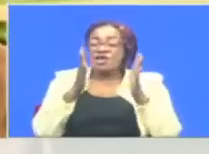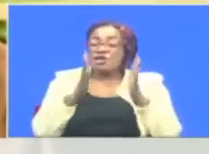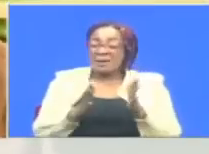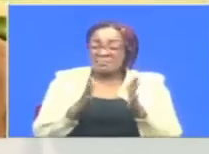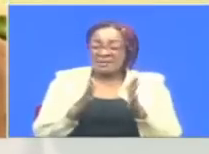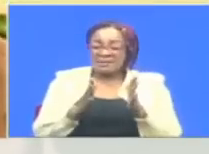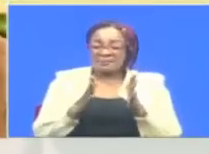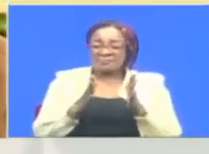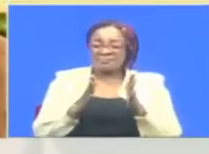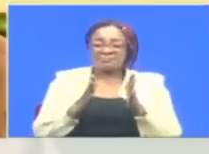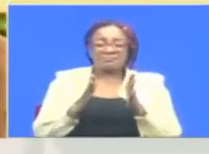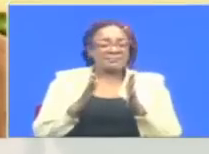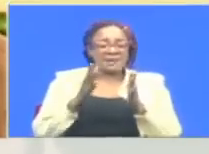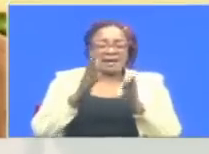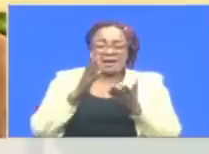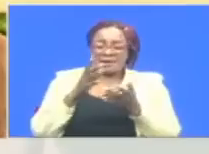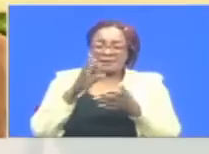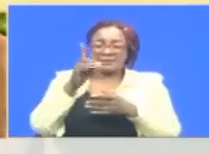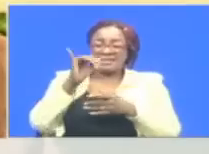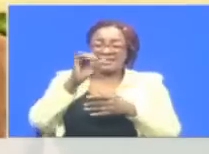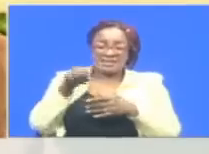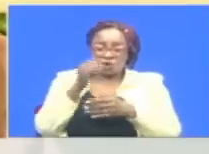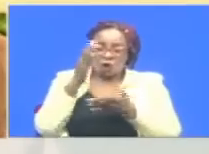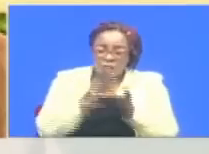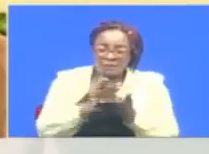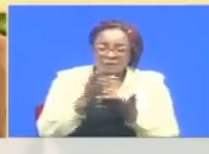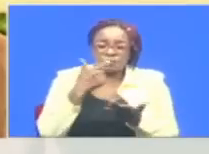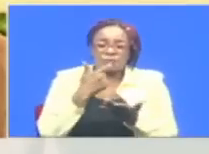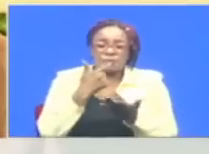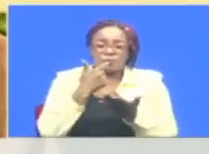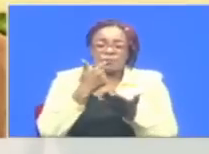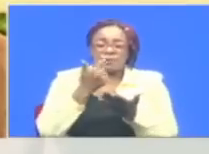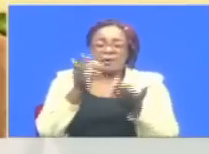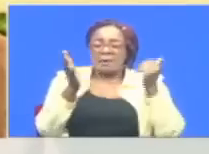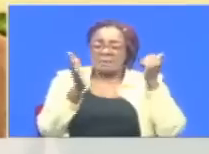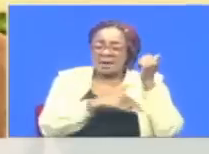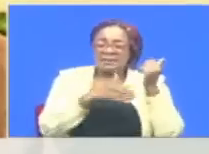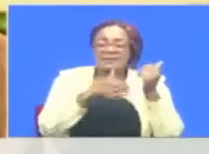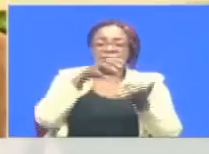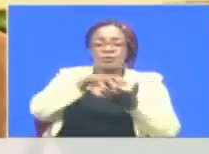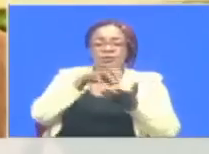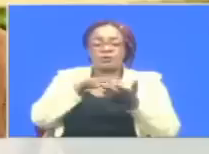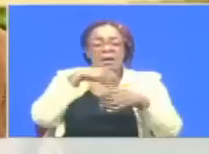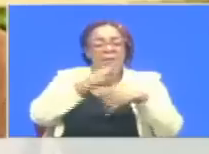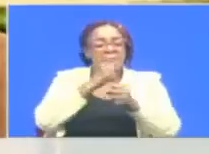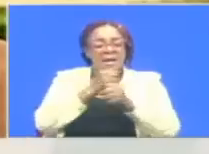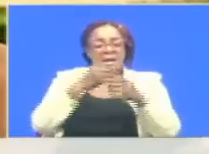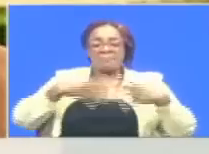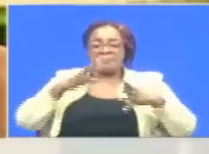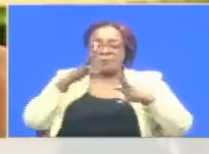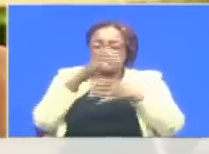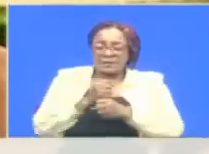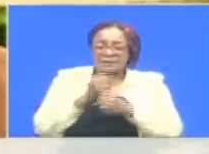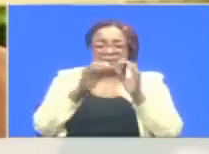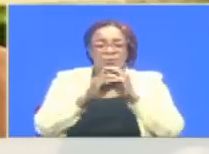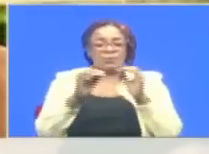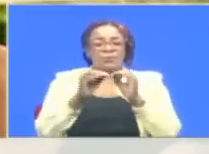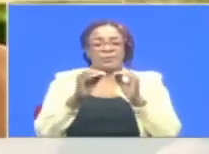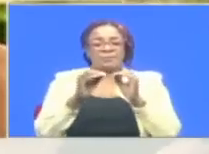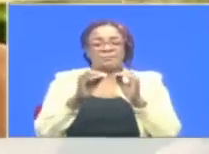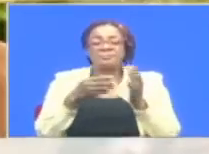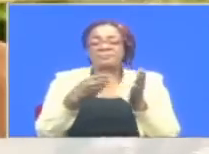that make people dishonest. And one such bad situation that makes people dishonest is in the presence of